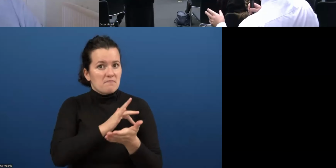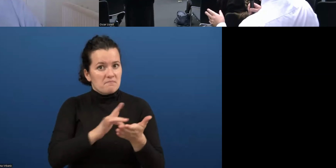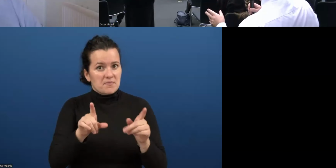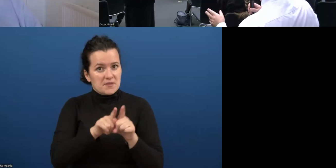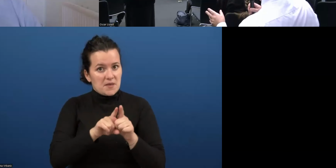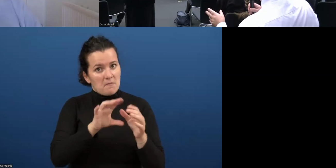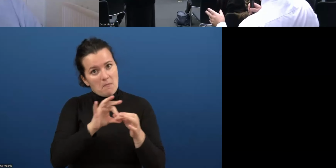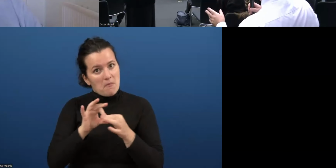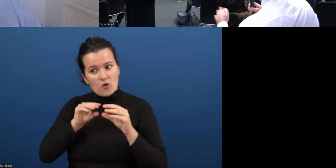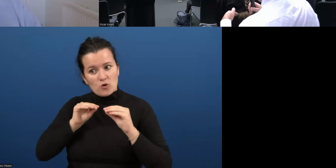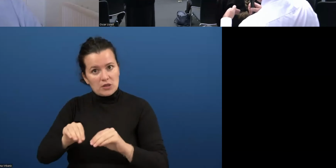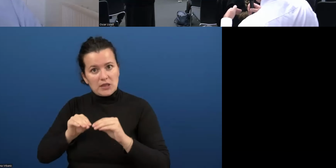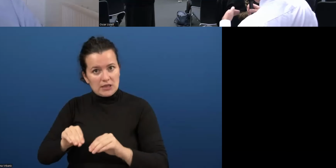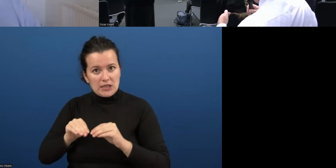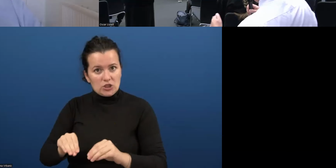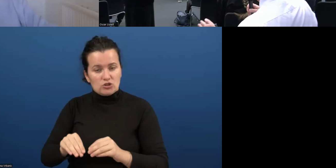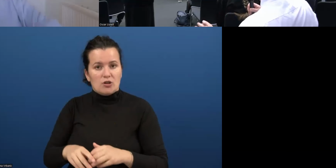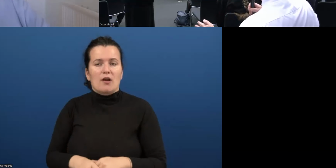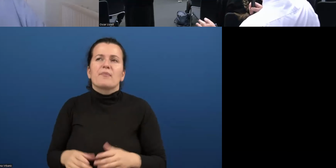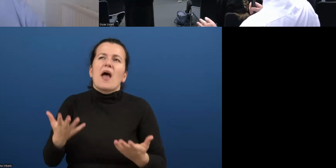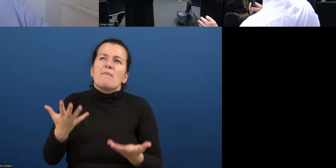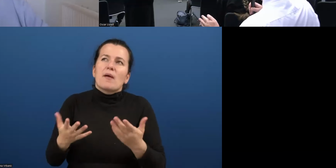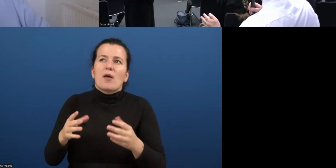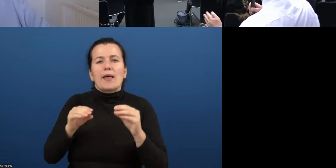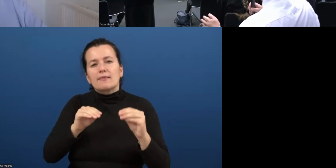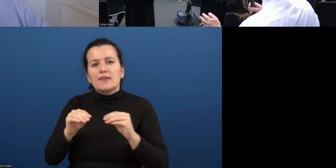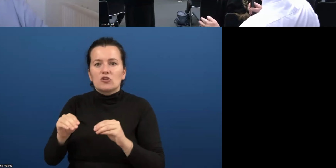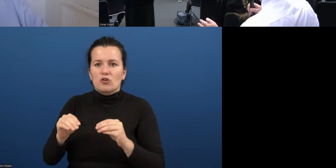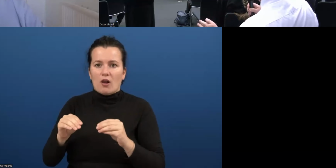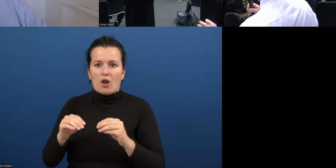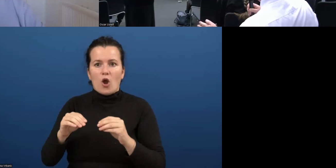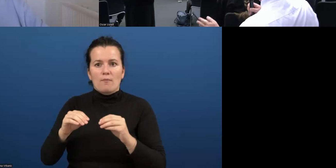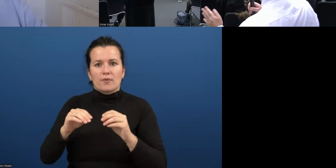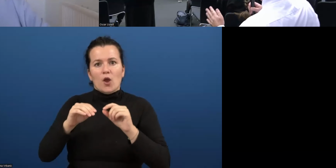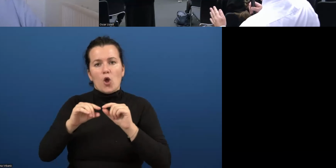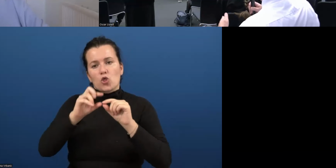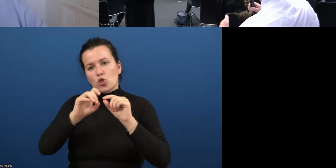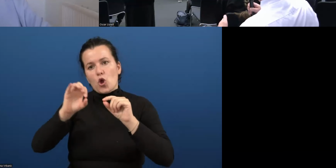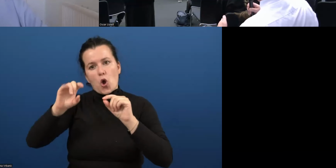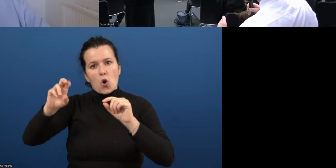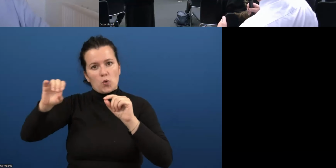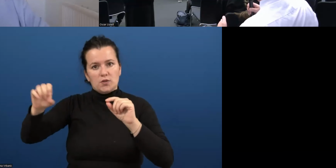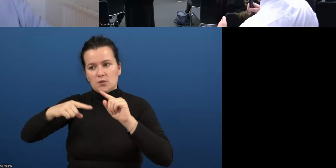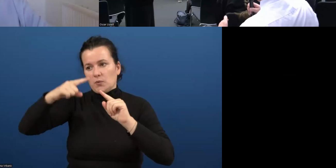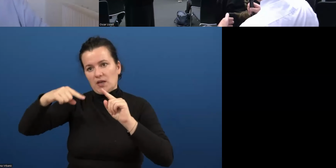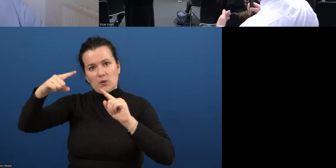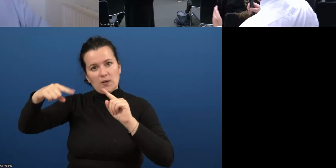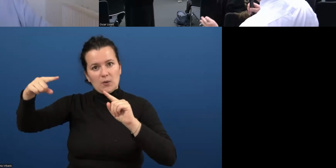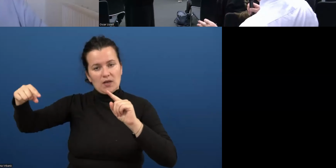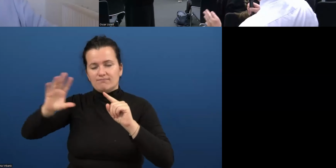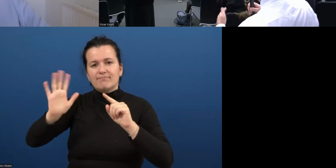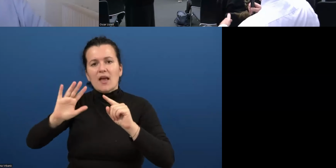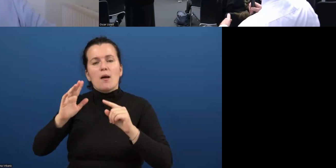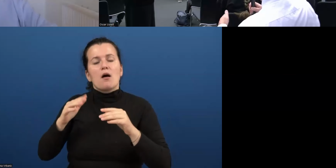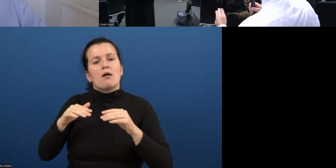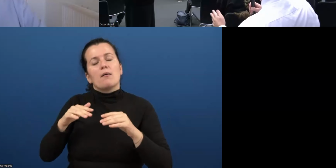were requesting that the full range of notes is sort of restricted, if that could be restricted in a way, whether it's